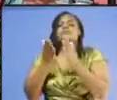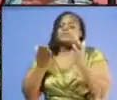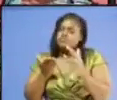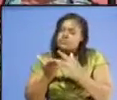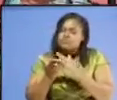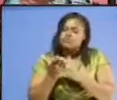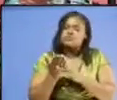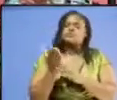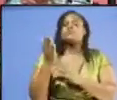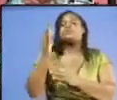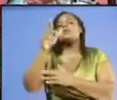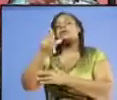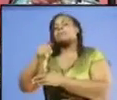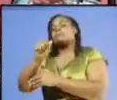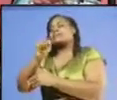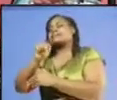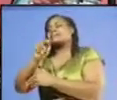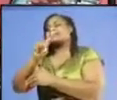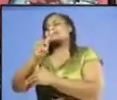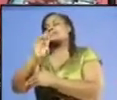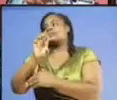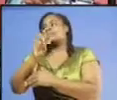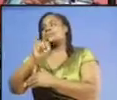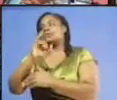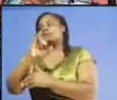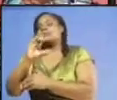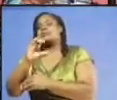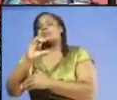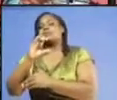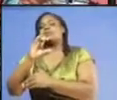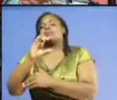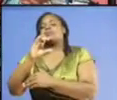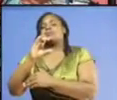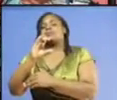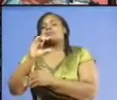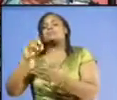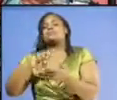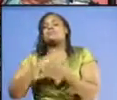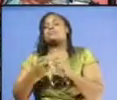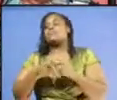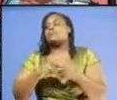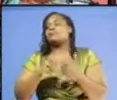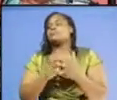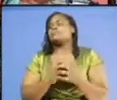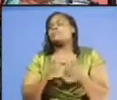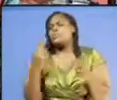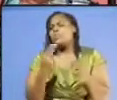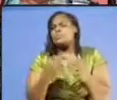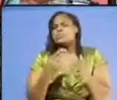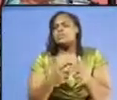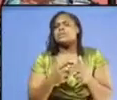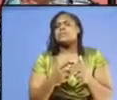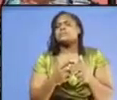pandemic problems. They're going to sing that Jason Crab. What's the song, son?